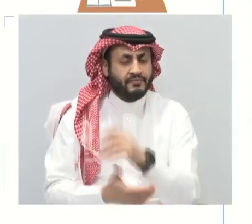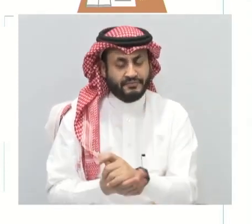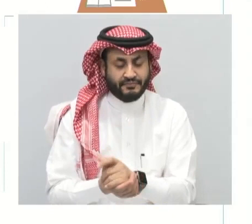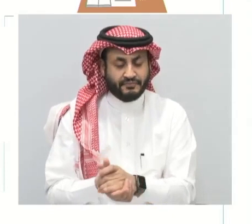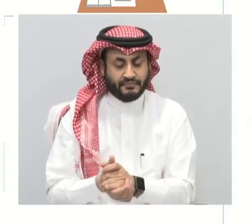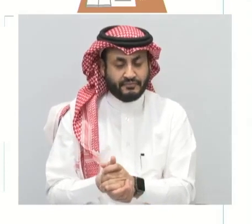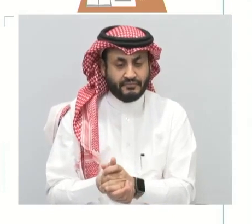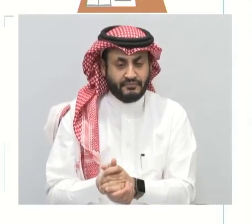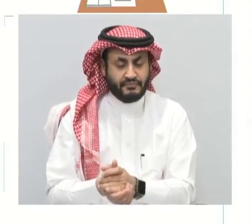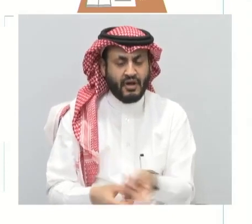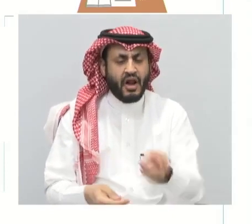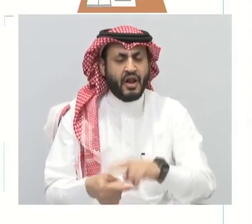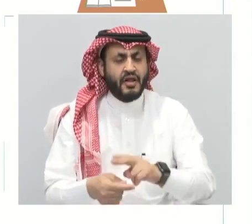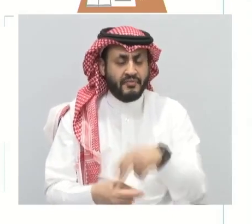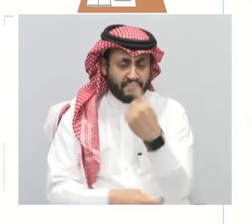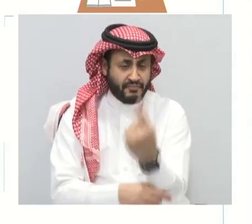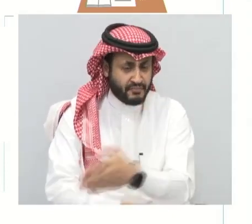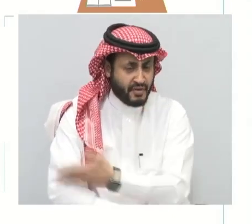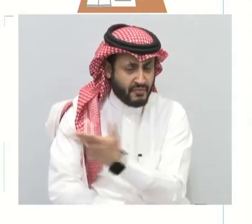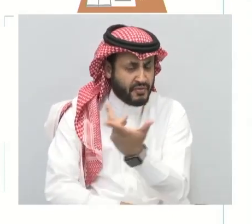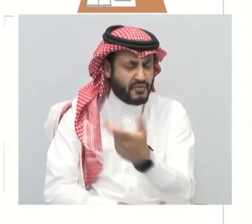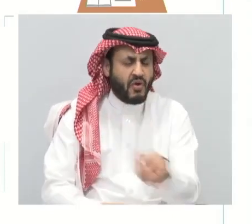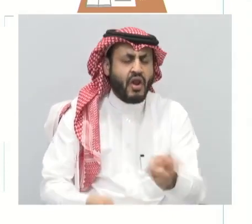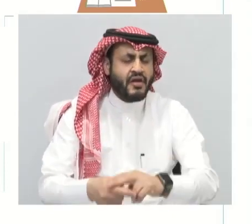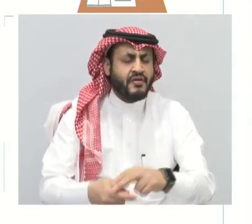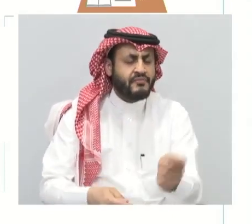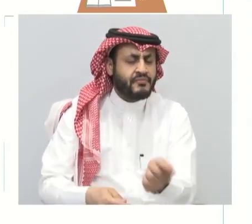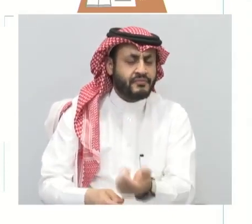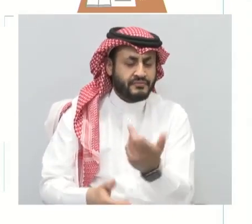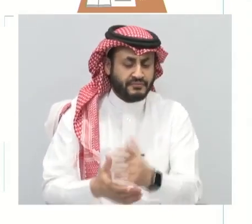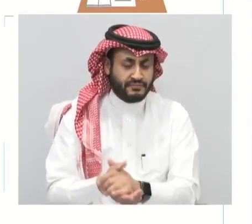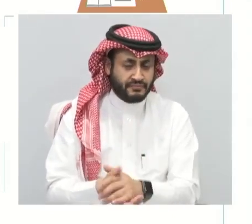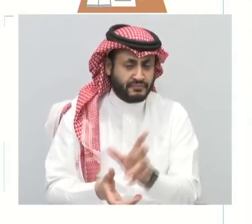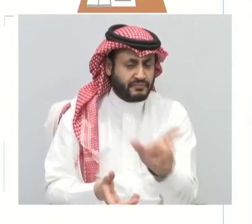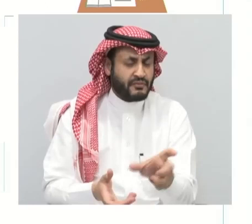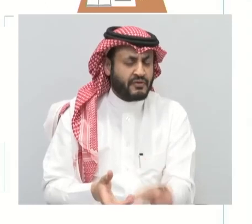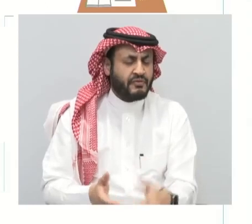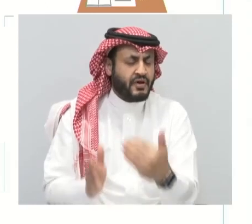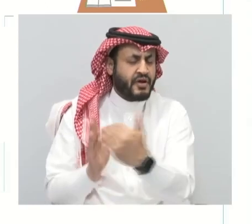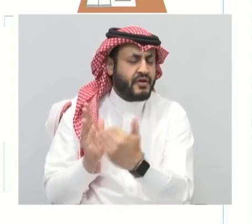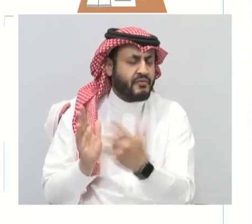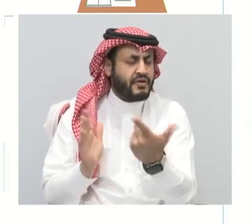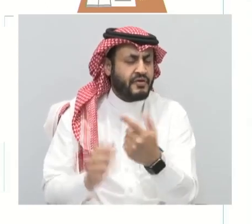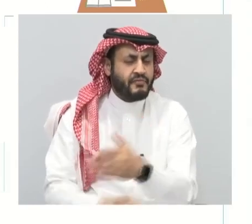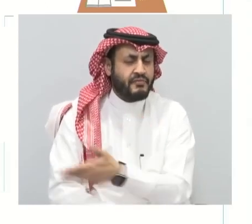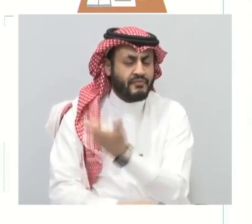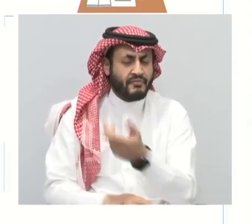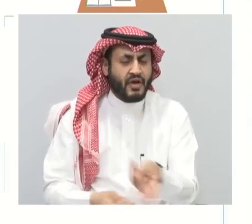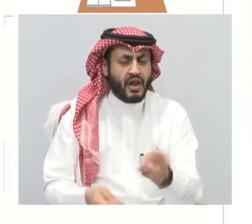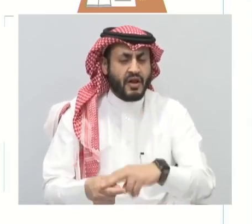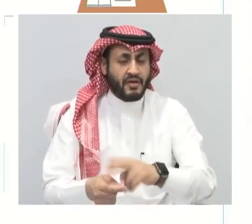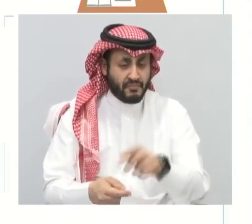asking people to help you, or you are asked to help other people. What are these favors that usually